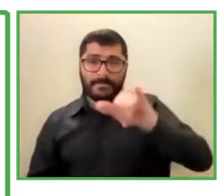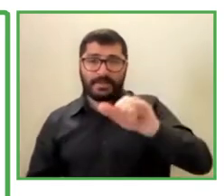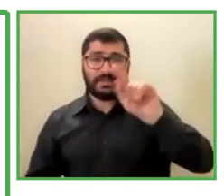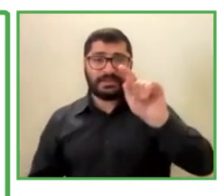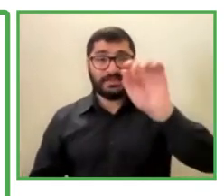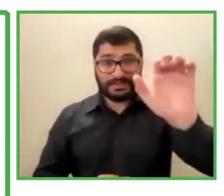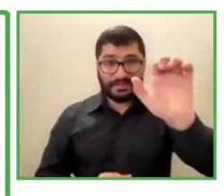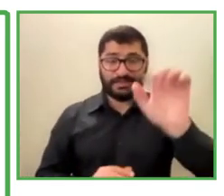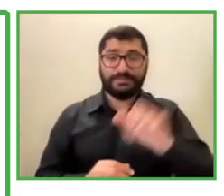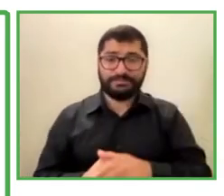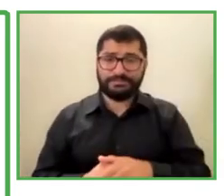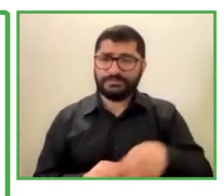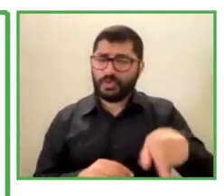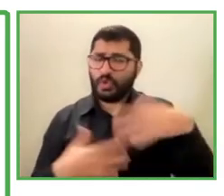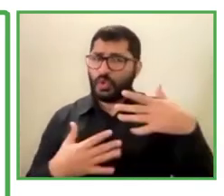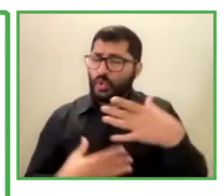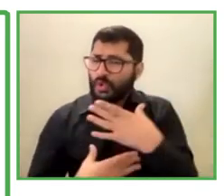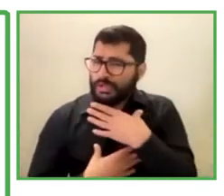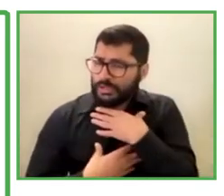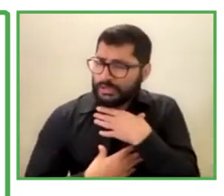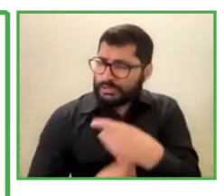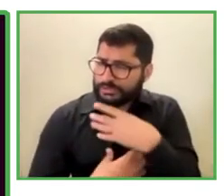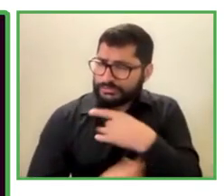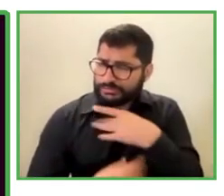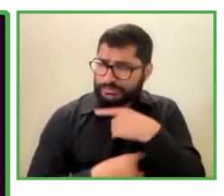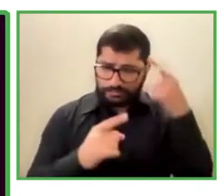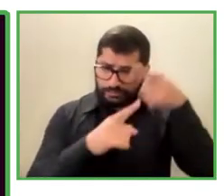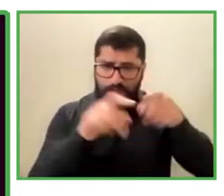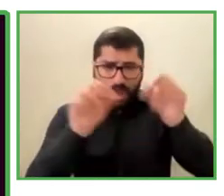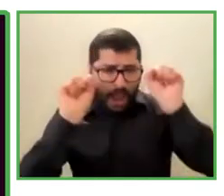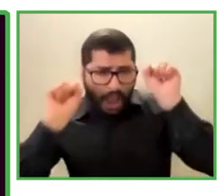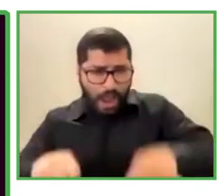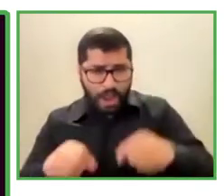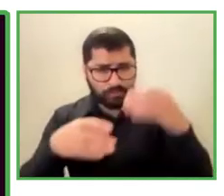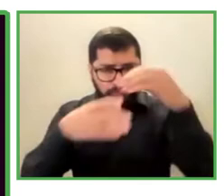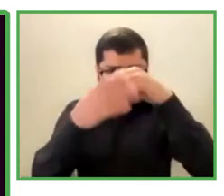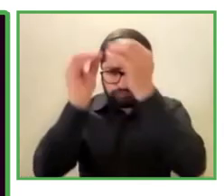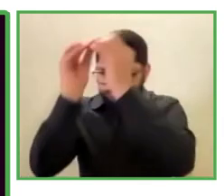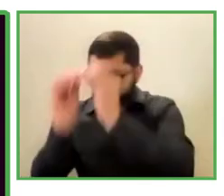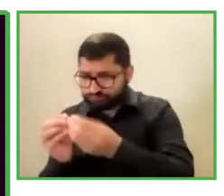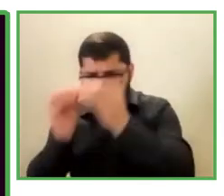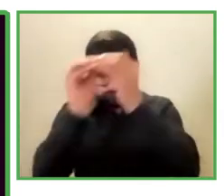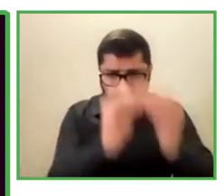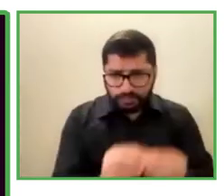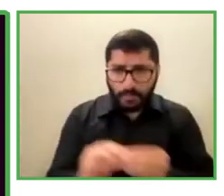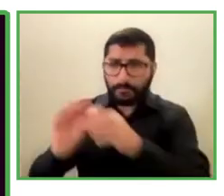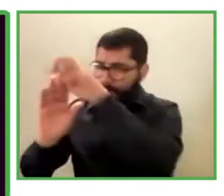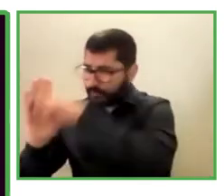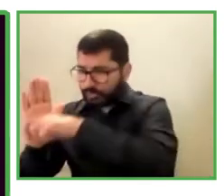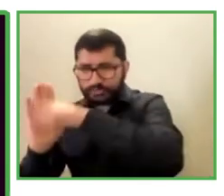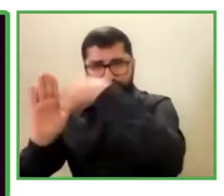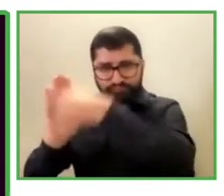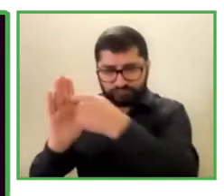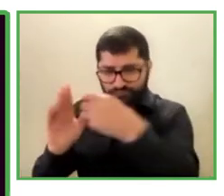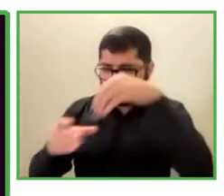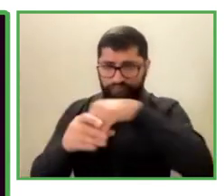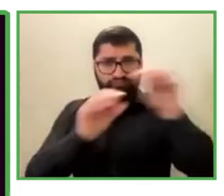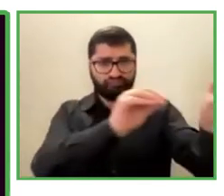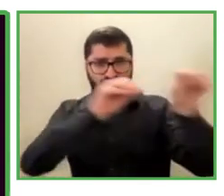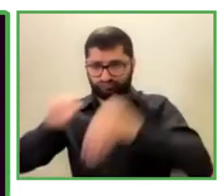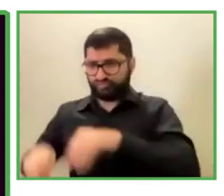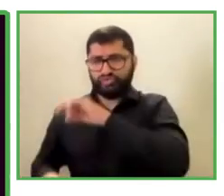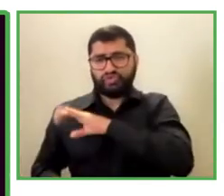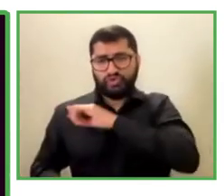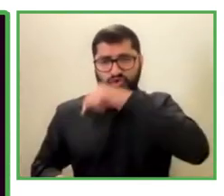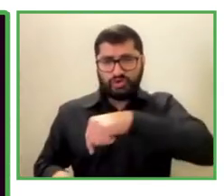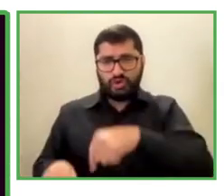it is very interesting that now we are able to do this project in Chile. In our business model,